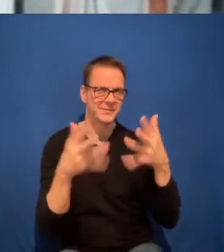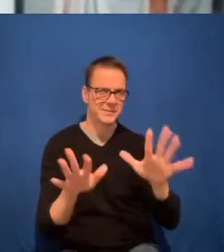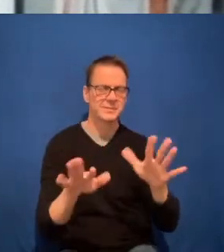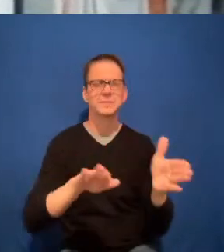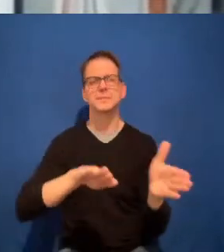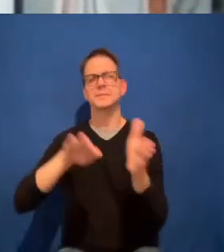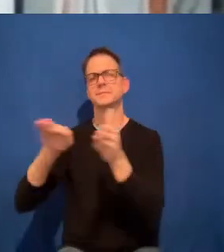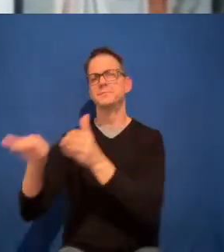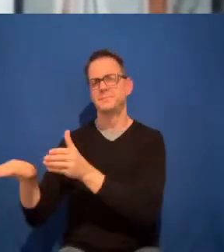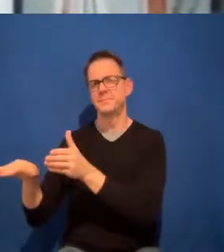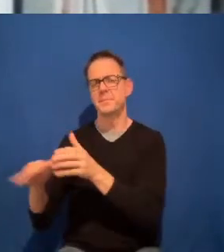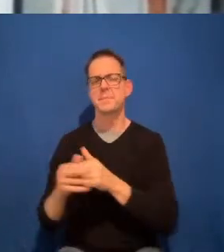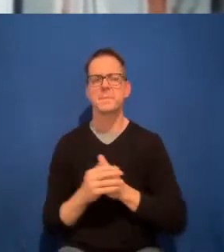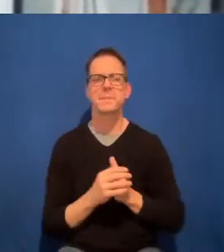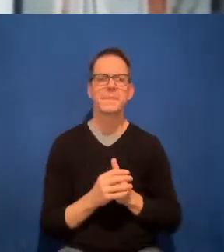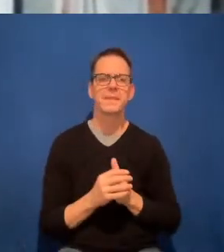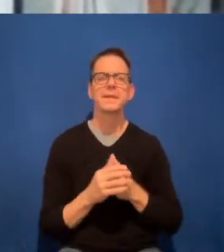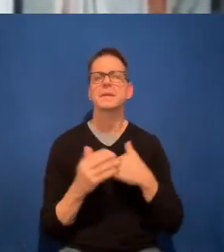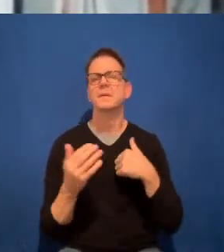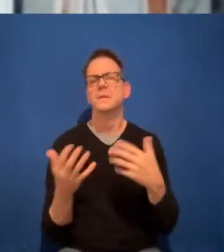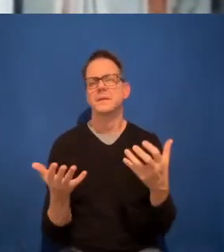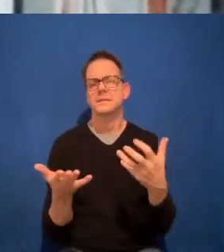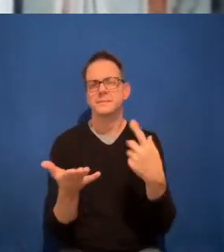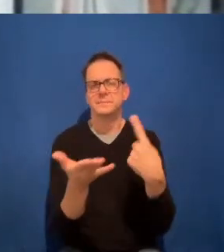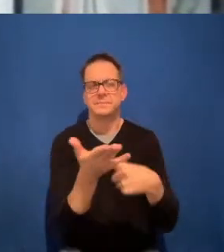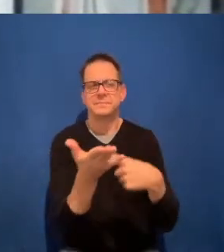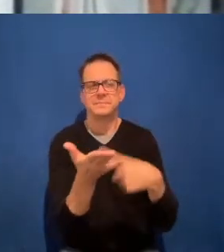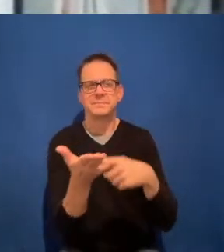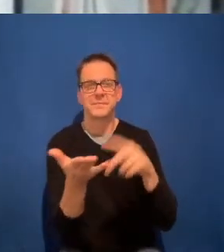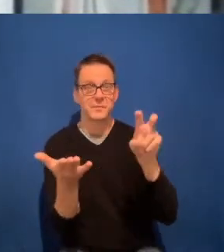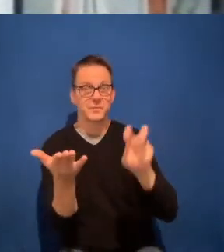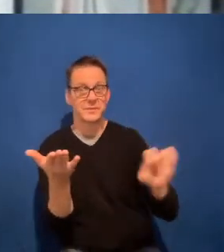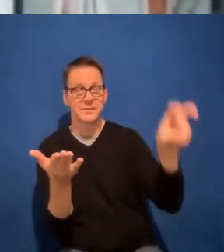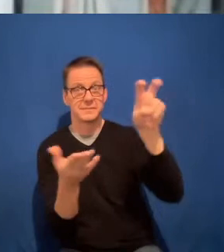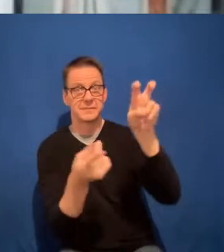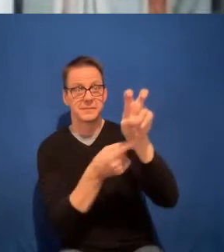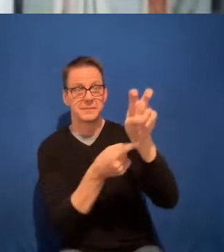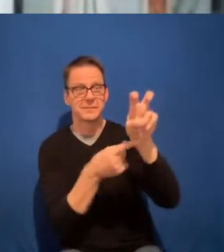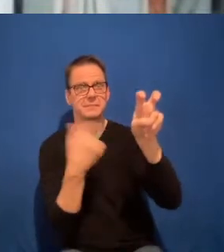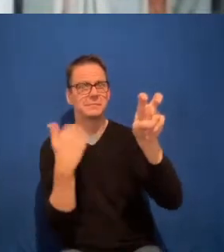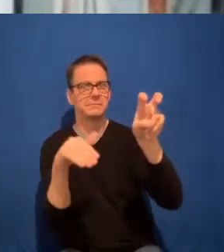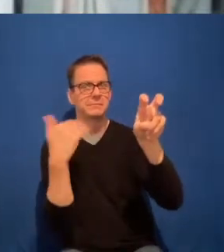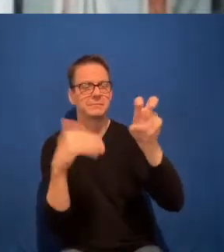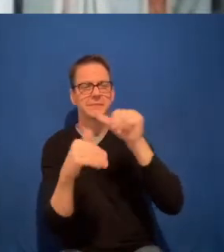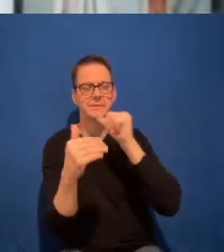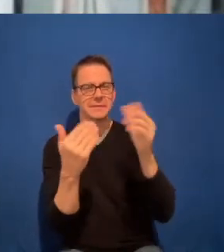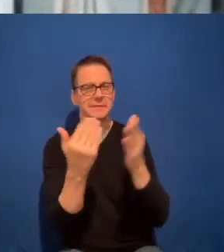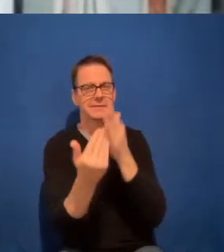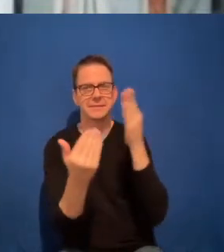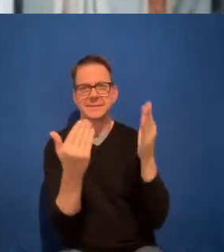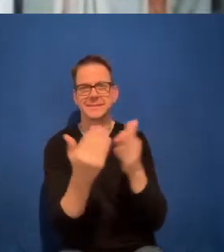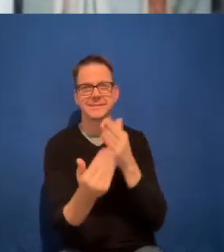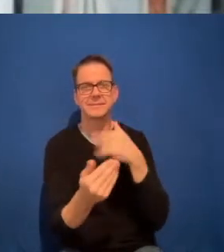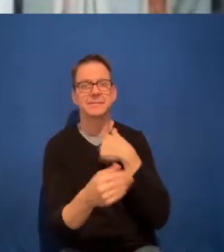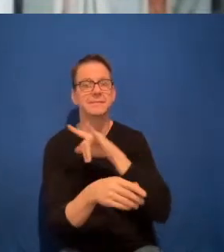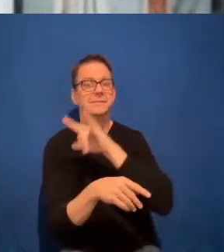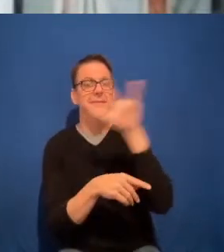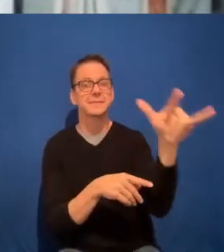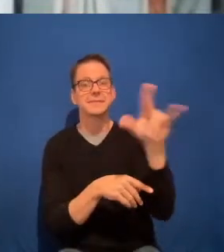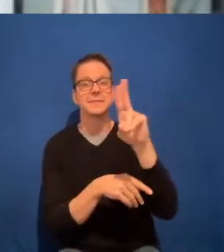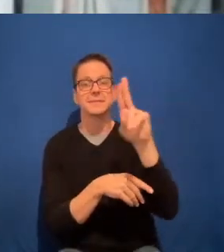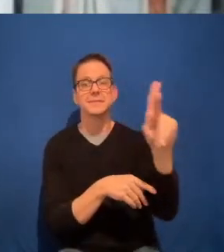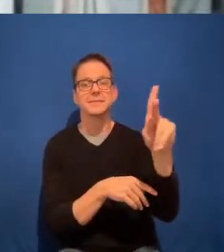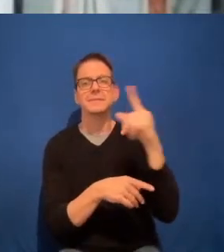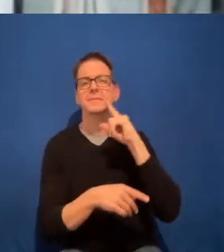my travels. This was really a tough decision for me to make, to go to the UK for